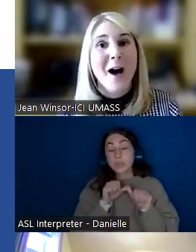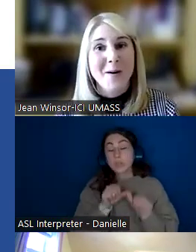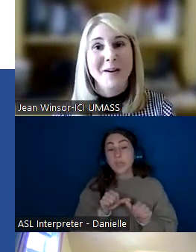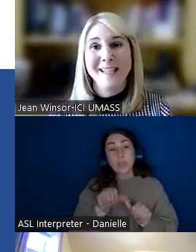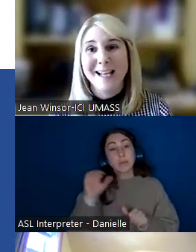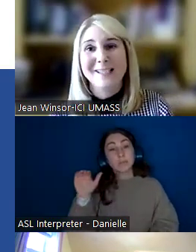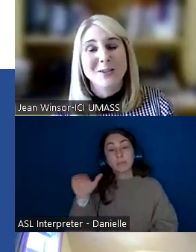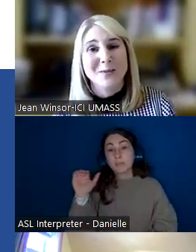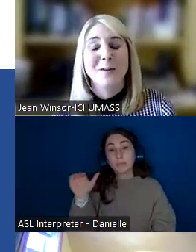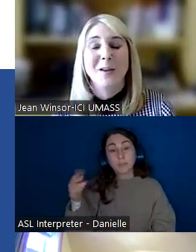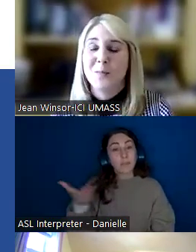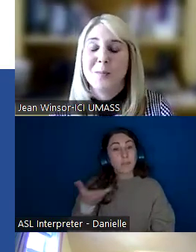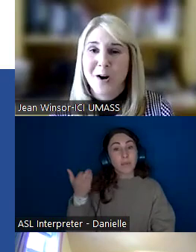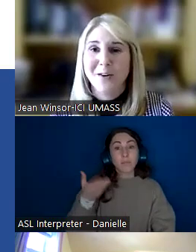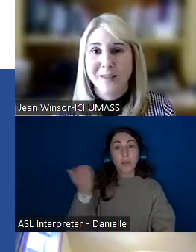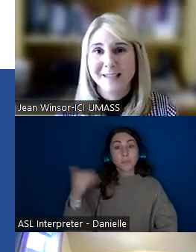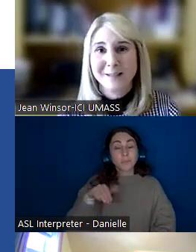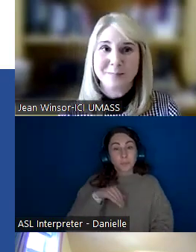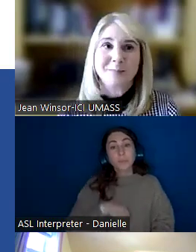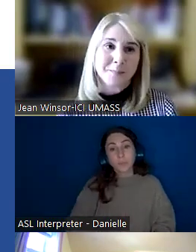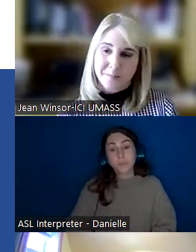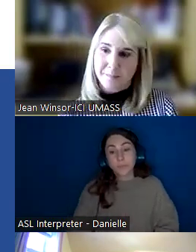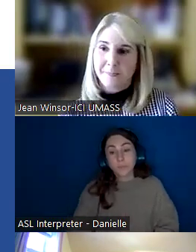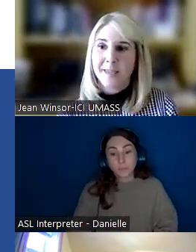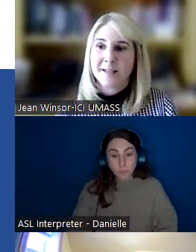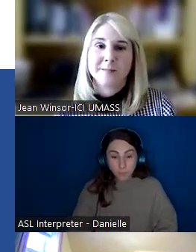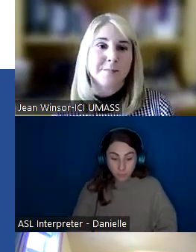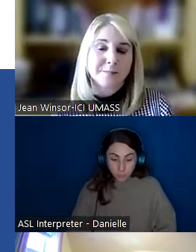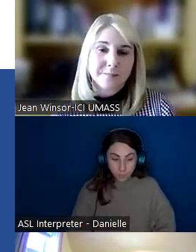back. I think that's also a really important part of this.